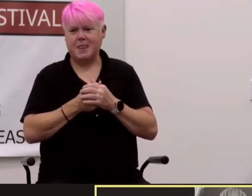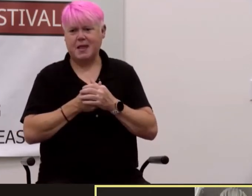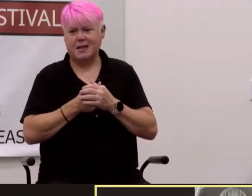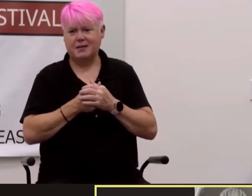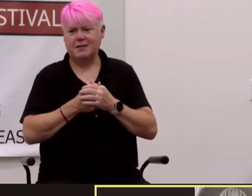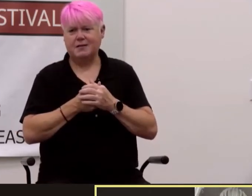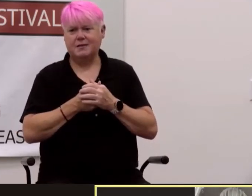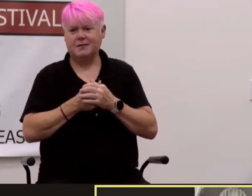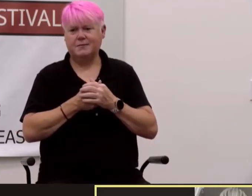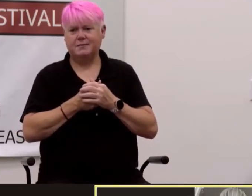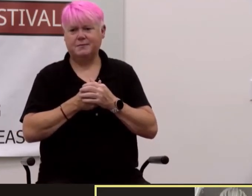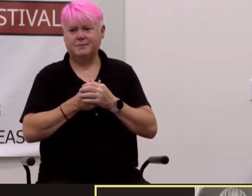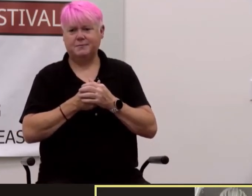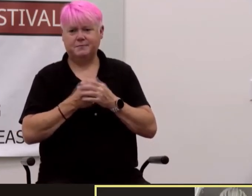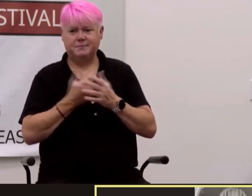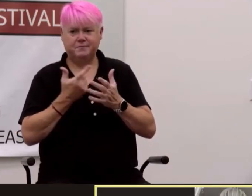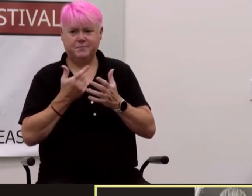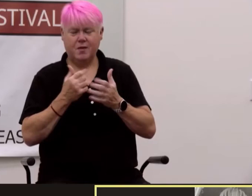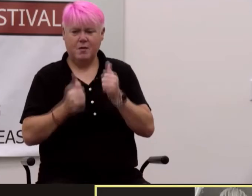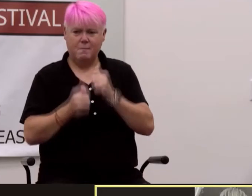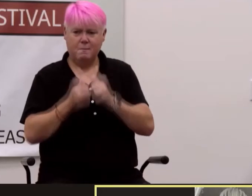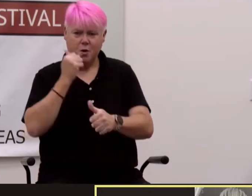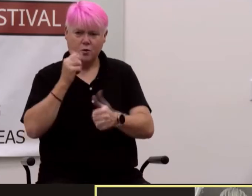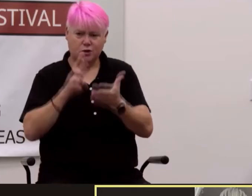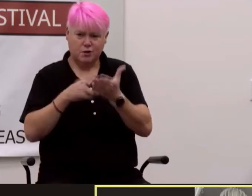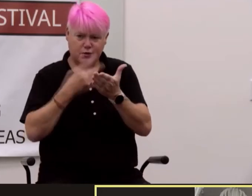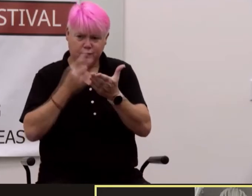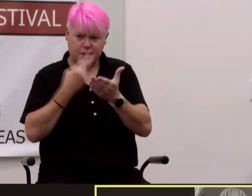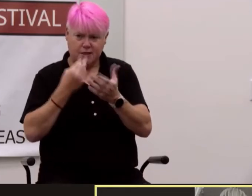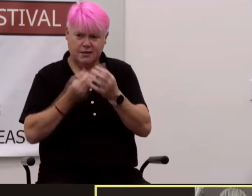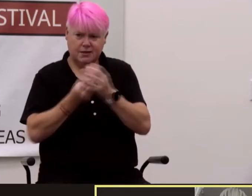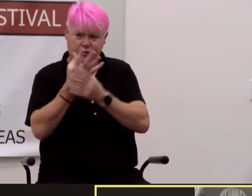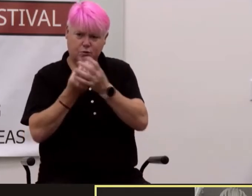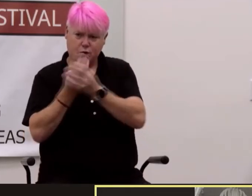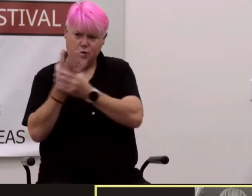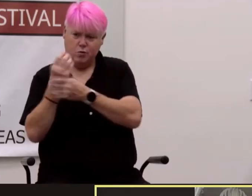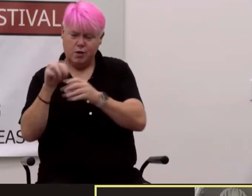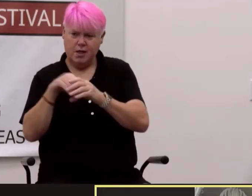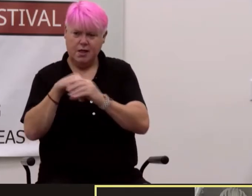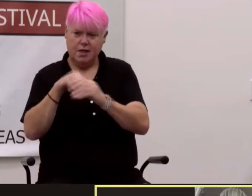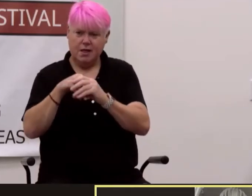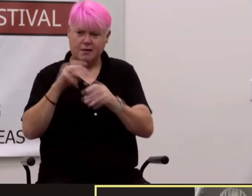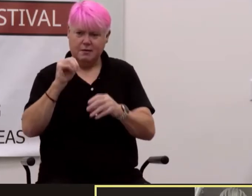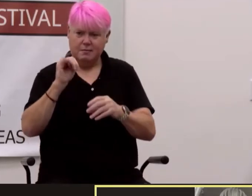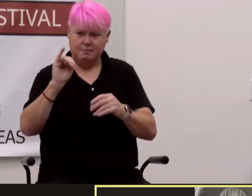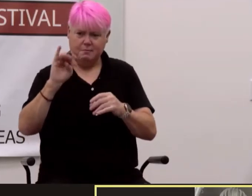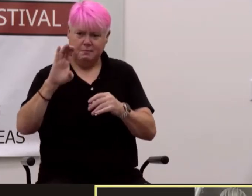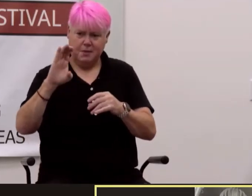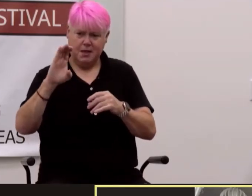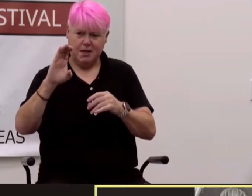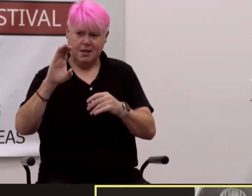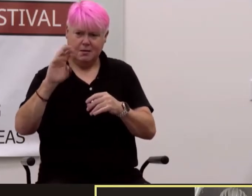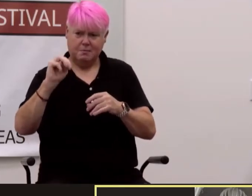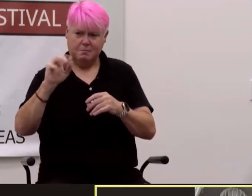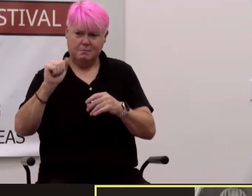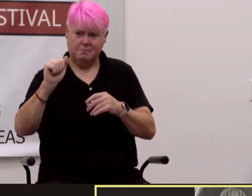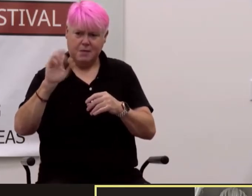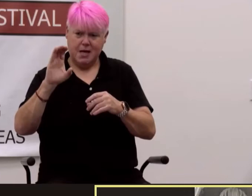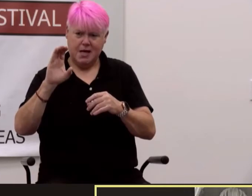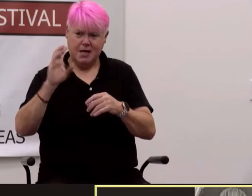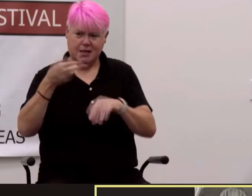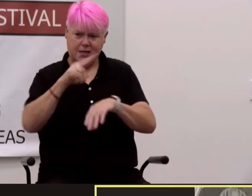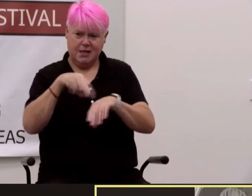mostly. That's where most of it's grown. And I take it, I boil it,